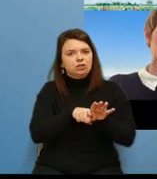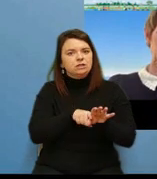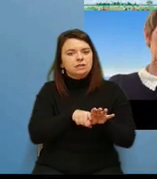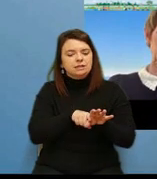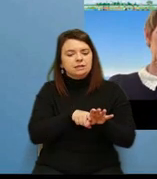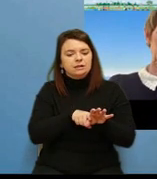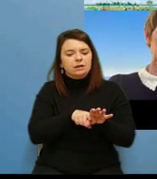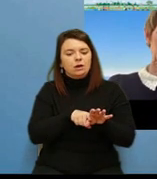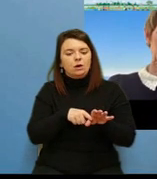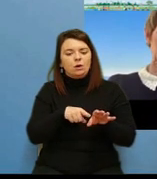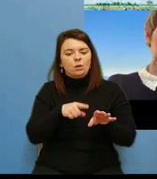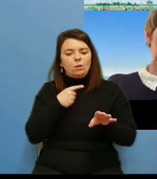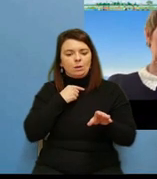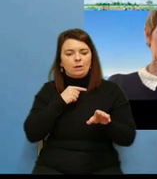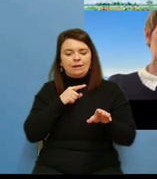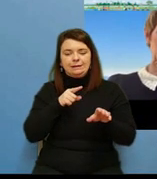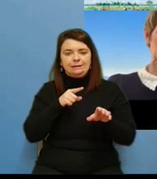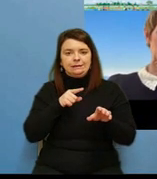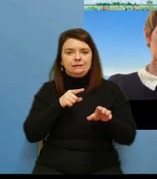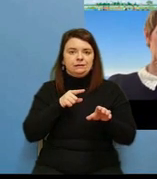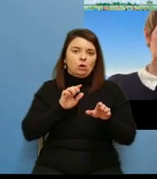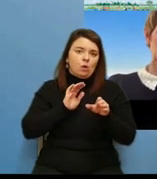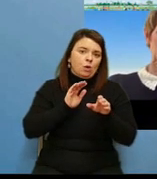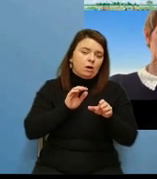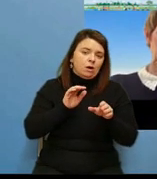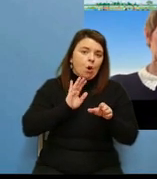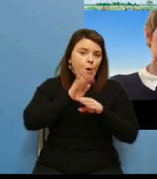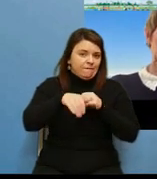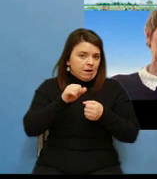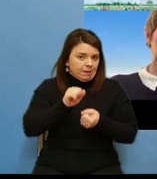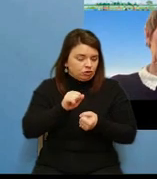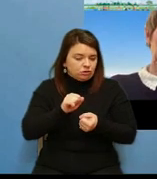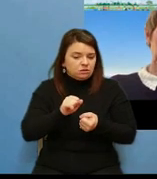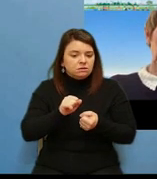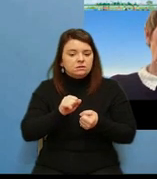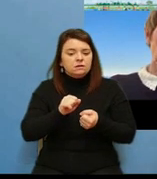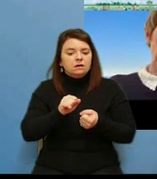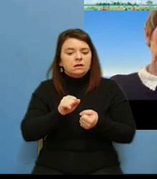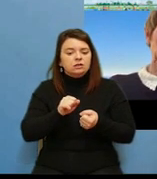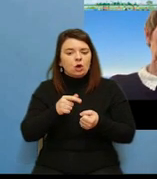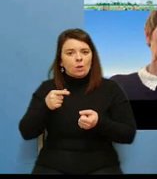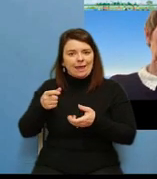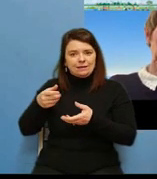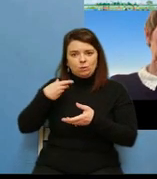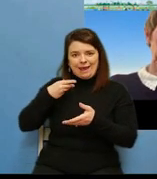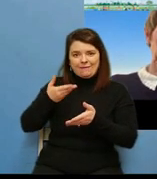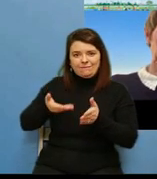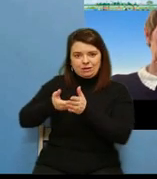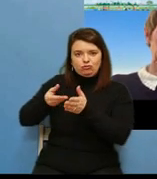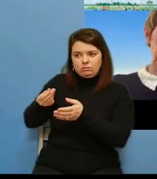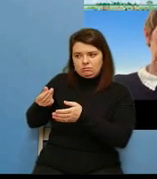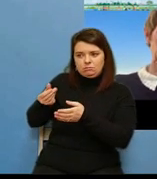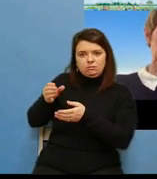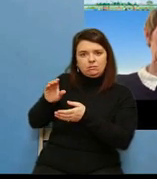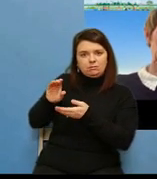given a budget for ARS at the beginning of the year, which when we breached that, which we now have, there's also a tranche 2 of